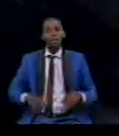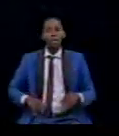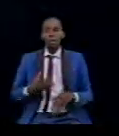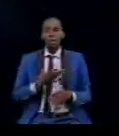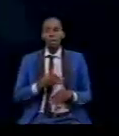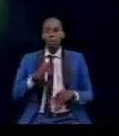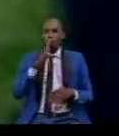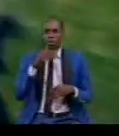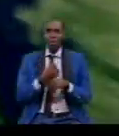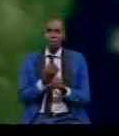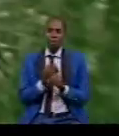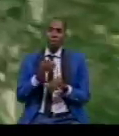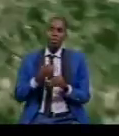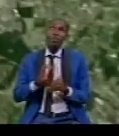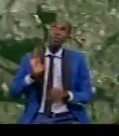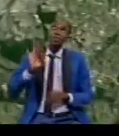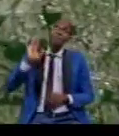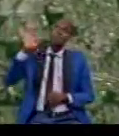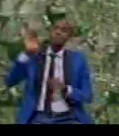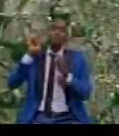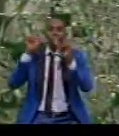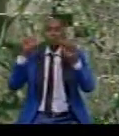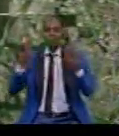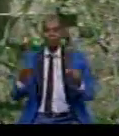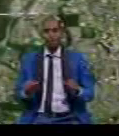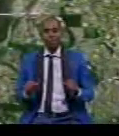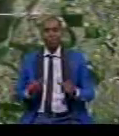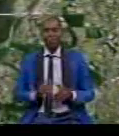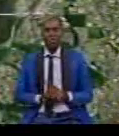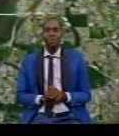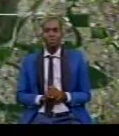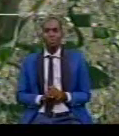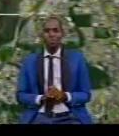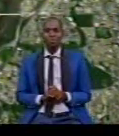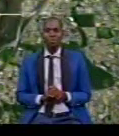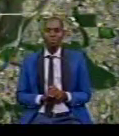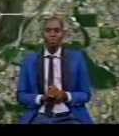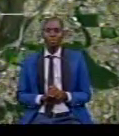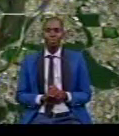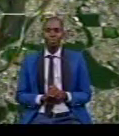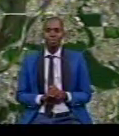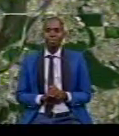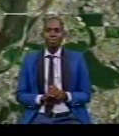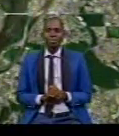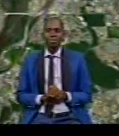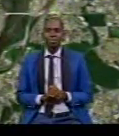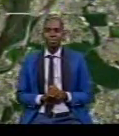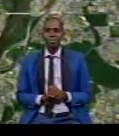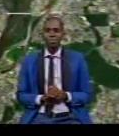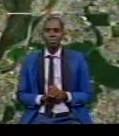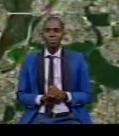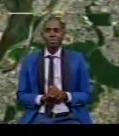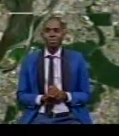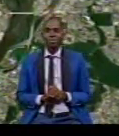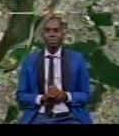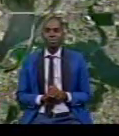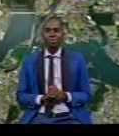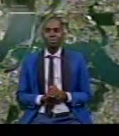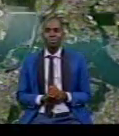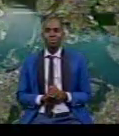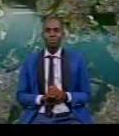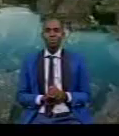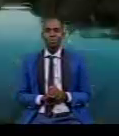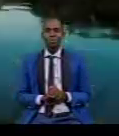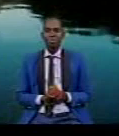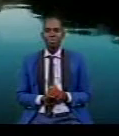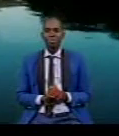anymore. And then we go out free and we do the will and the word of God. Tonight is